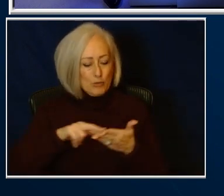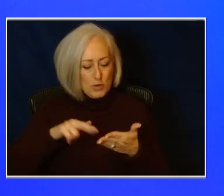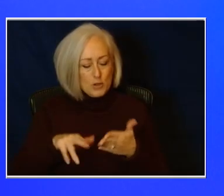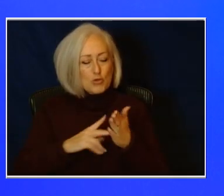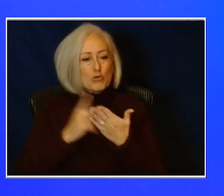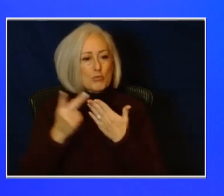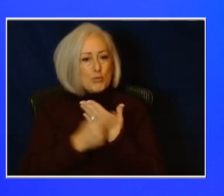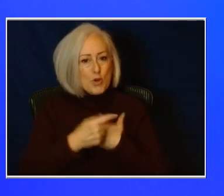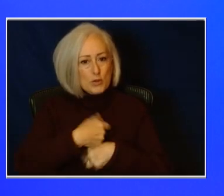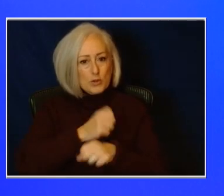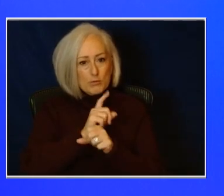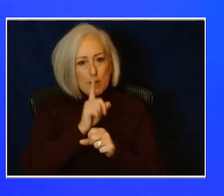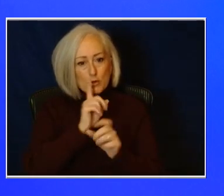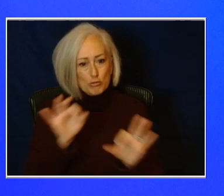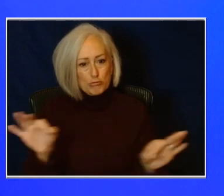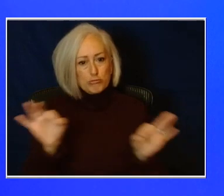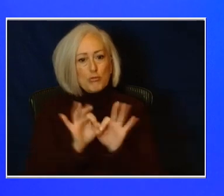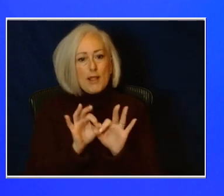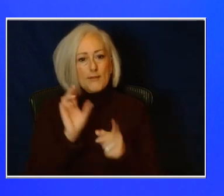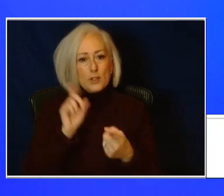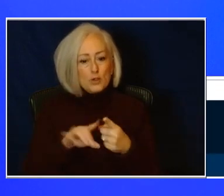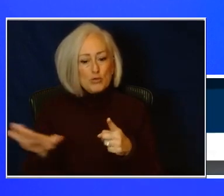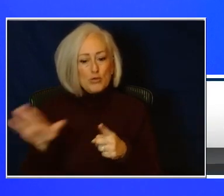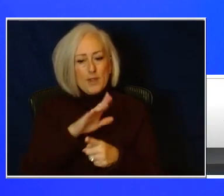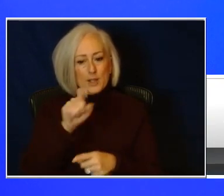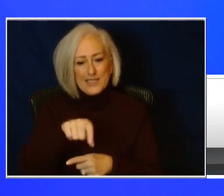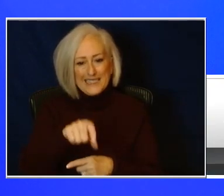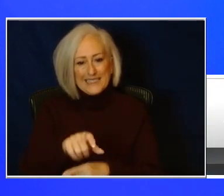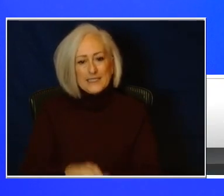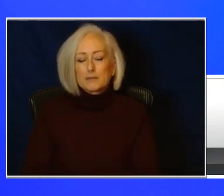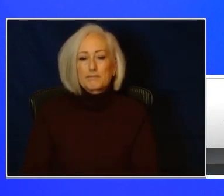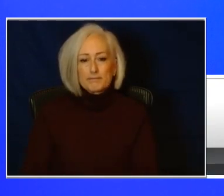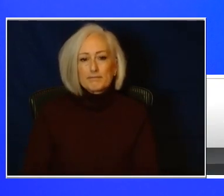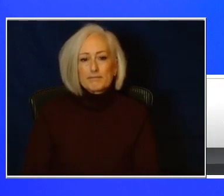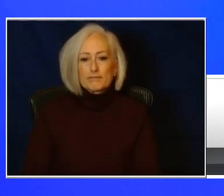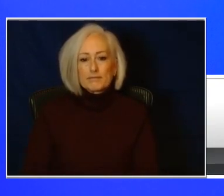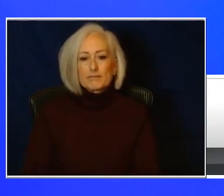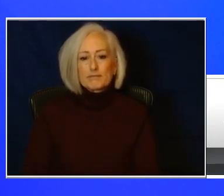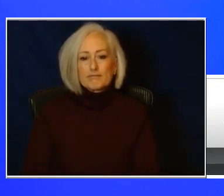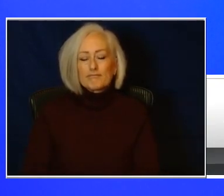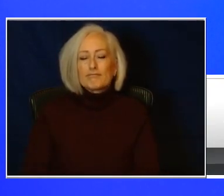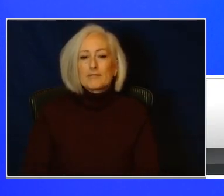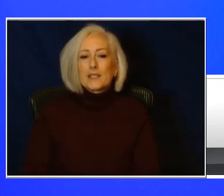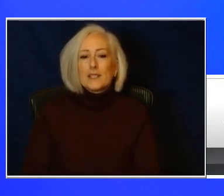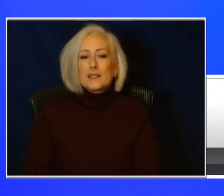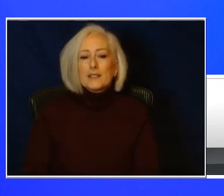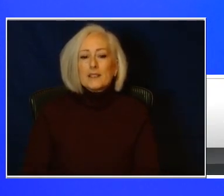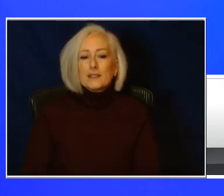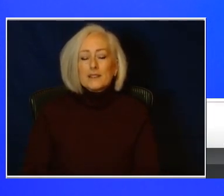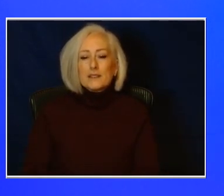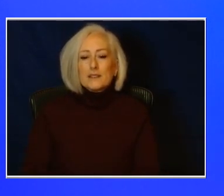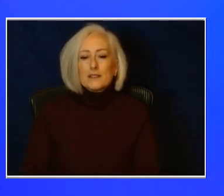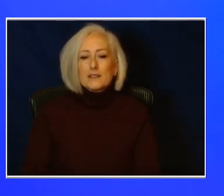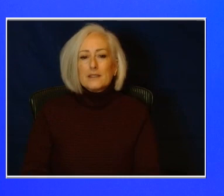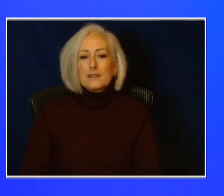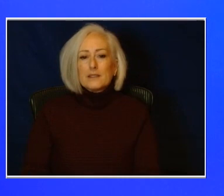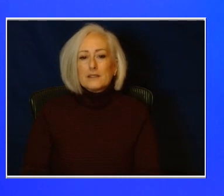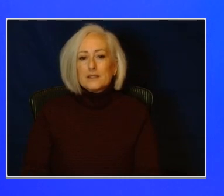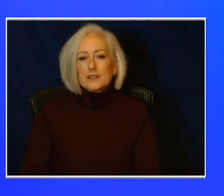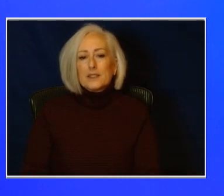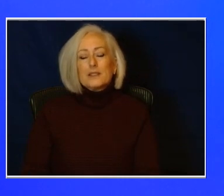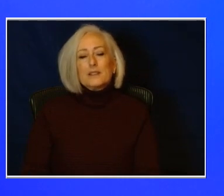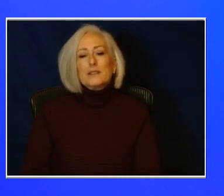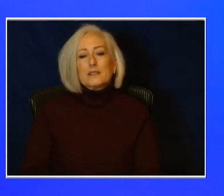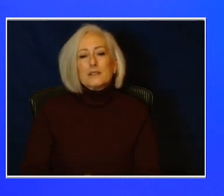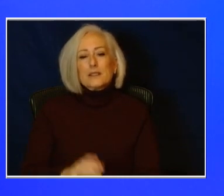it's relevant to their needs, and that's critically important. And of course, I would be remiss if I didn't